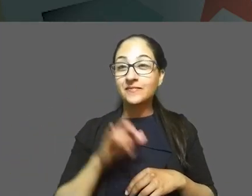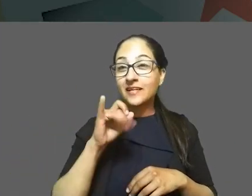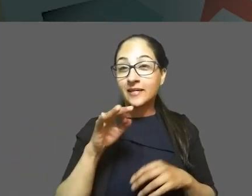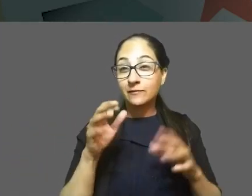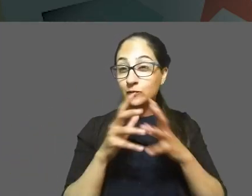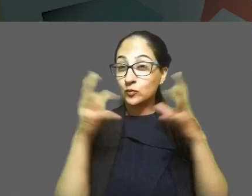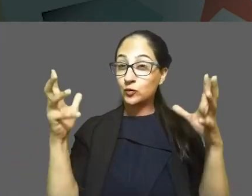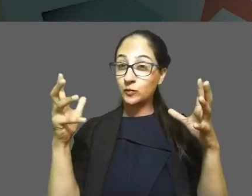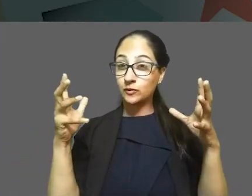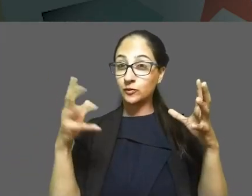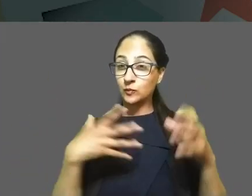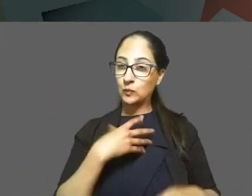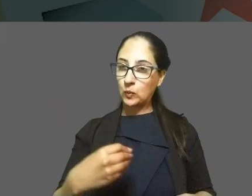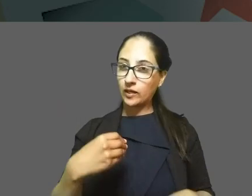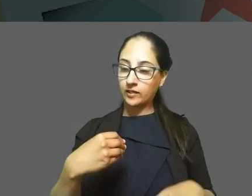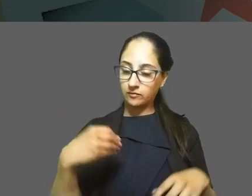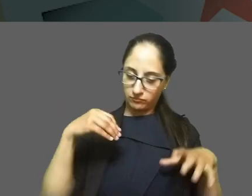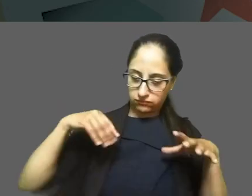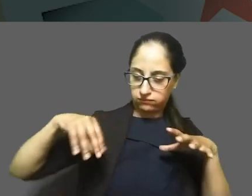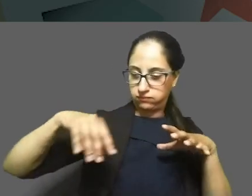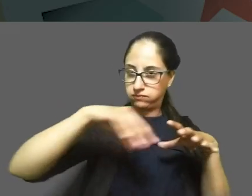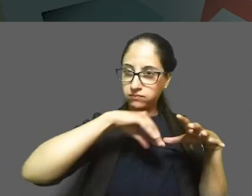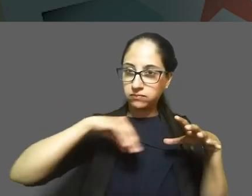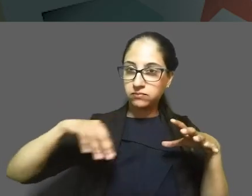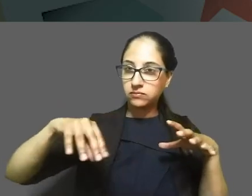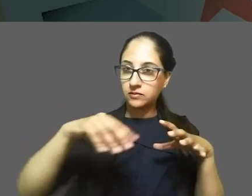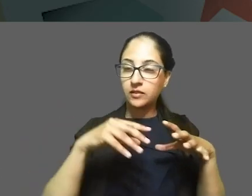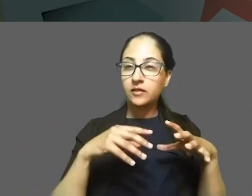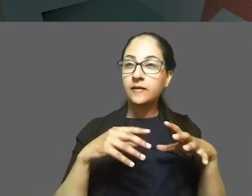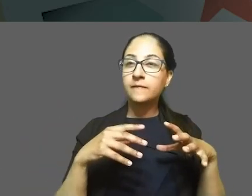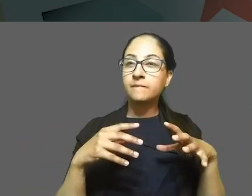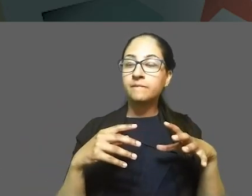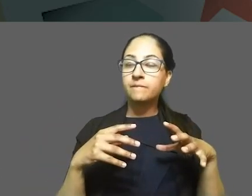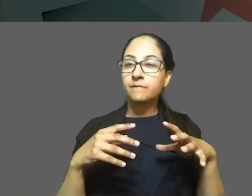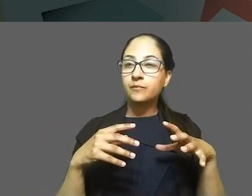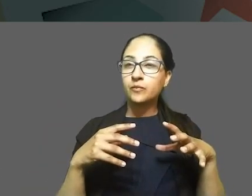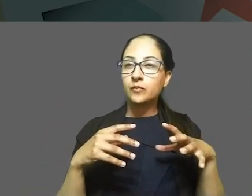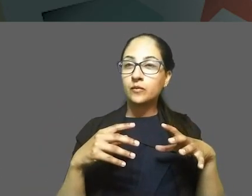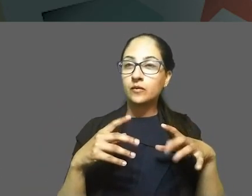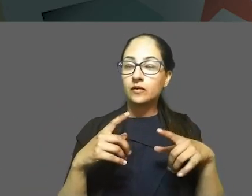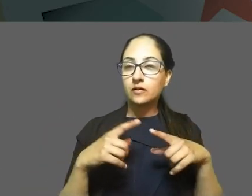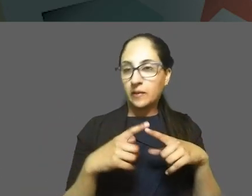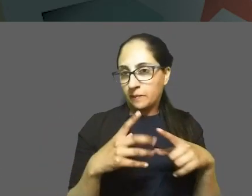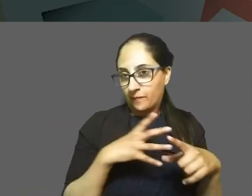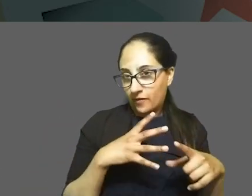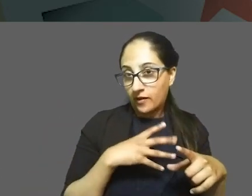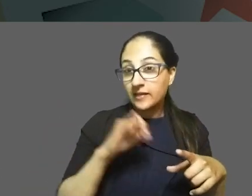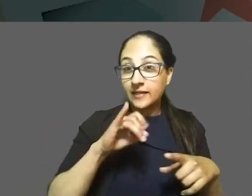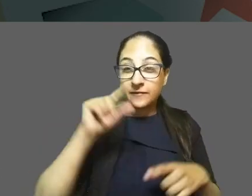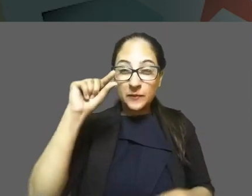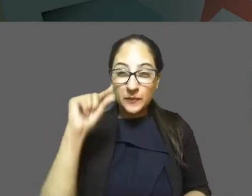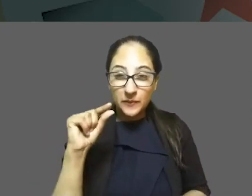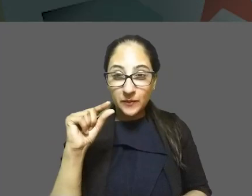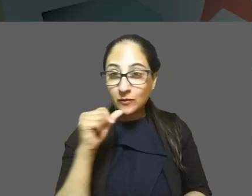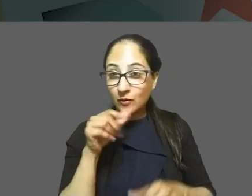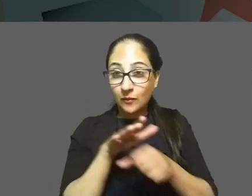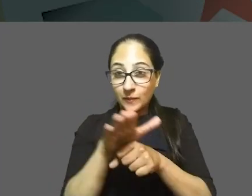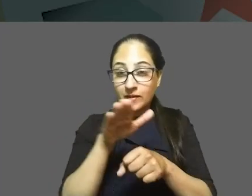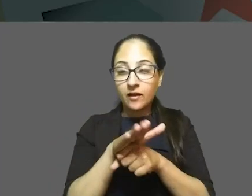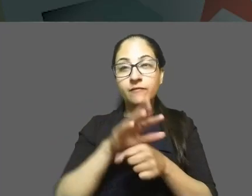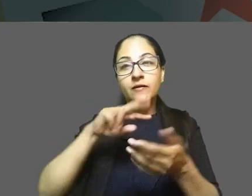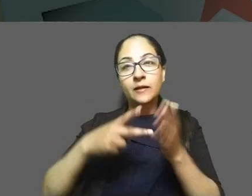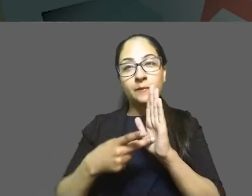anything. And, you know, the more flour, or I mean to say, if you have less flour, you don't want your